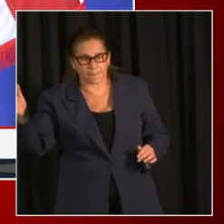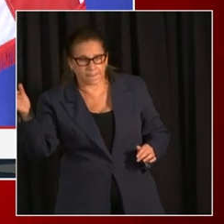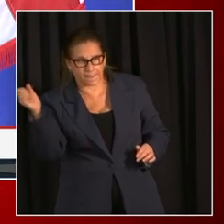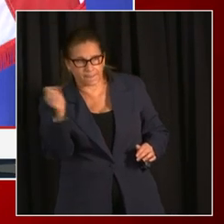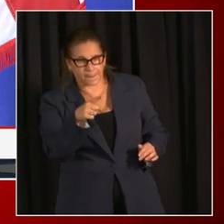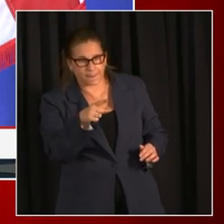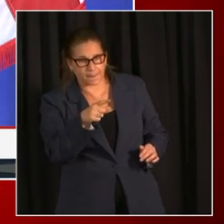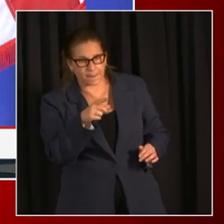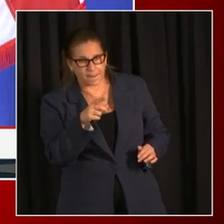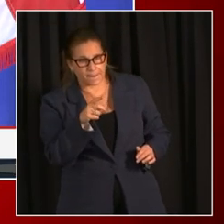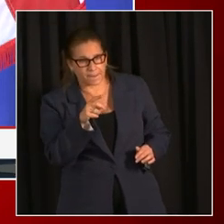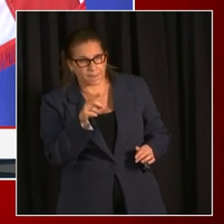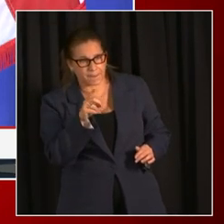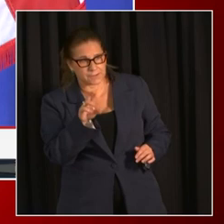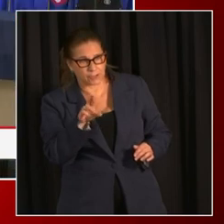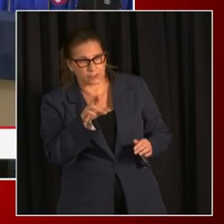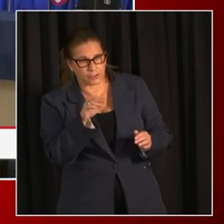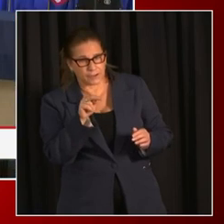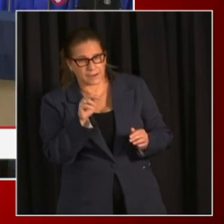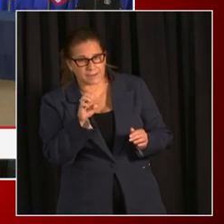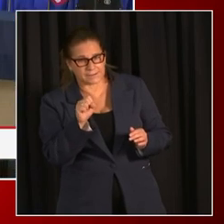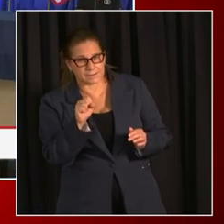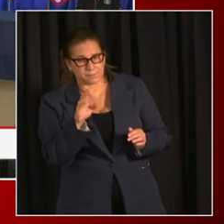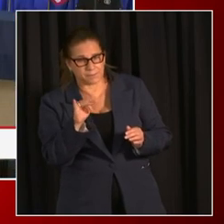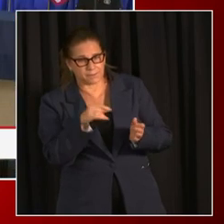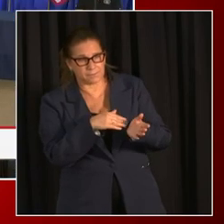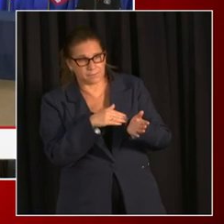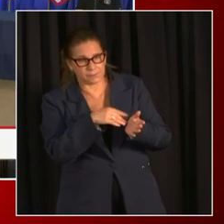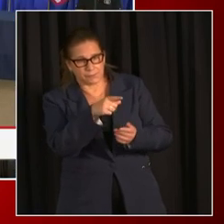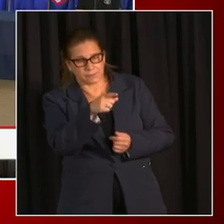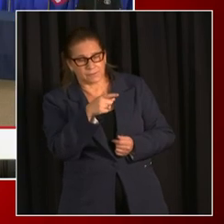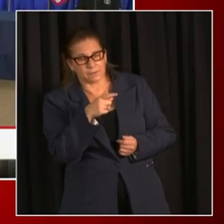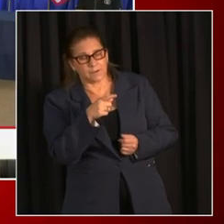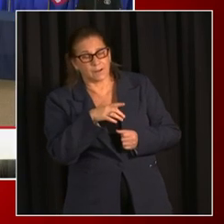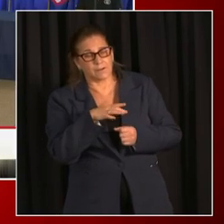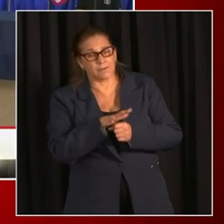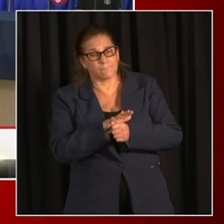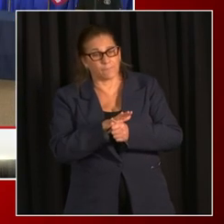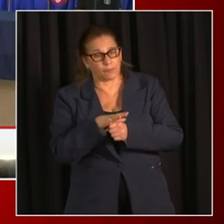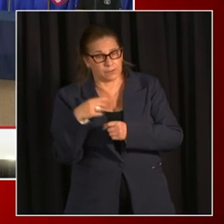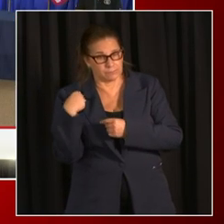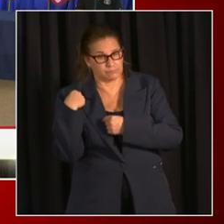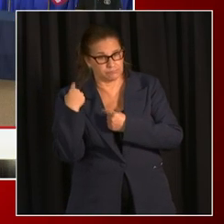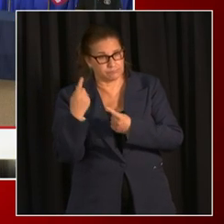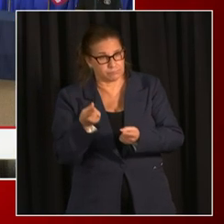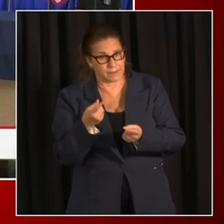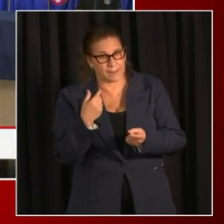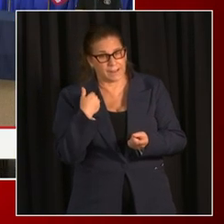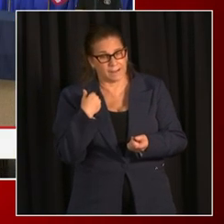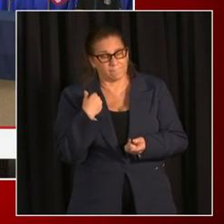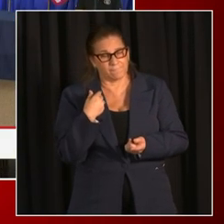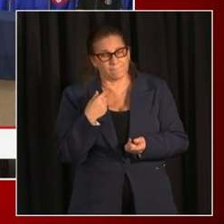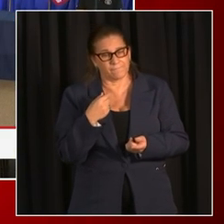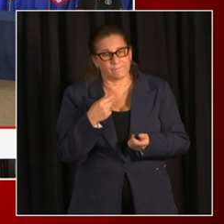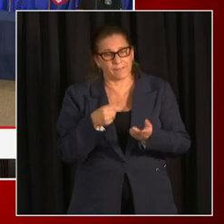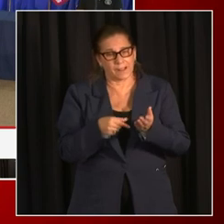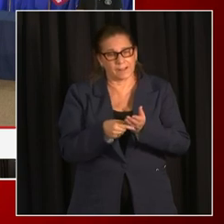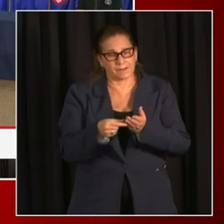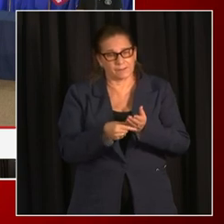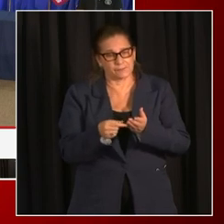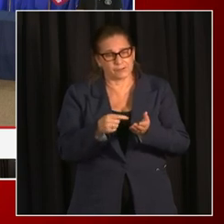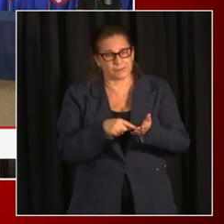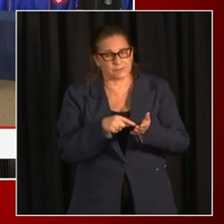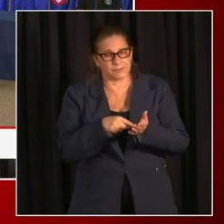since the advent of this pandemic, there's literature that has come out that says that suicides have